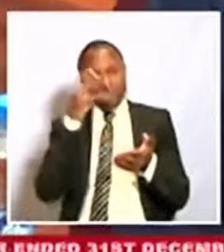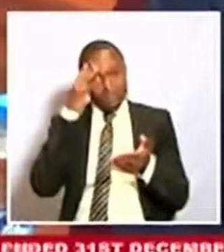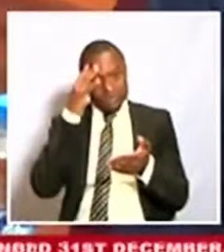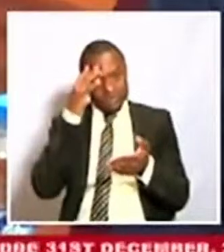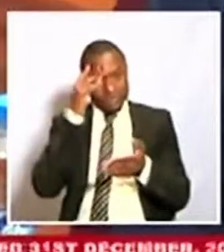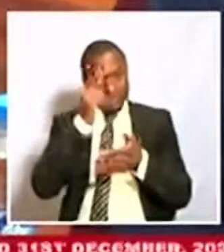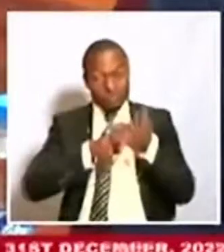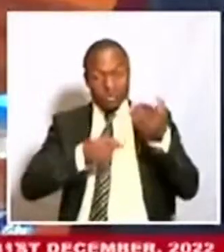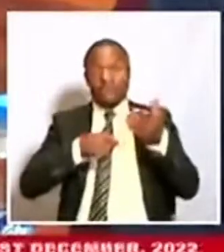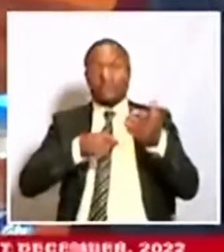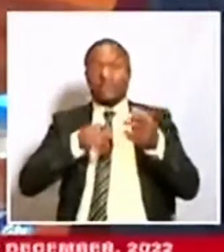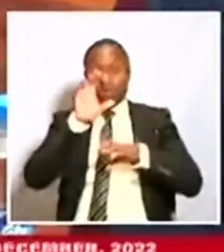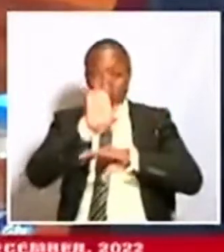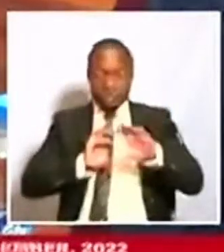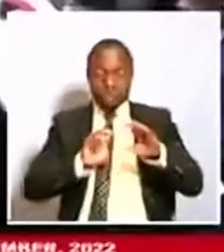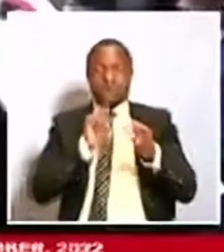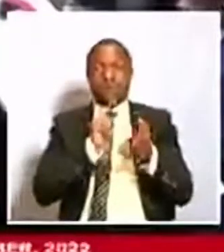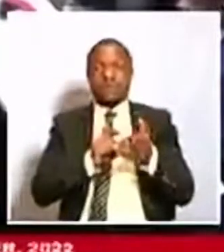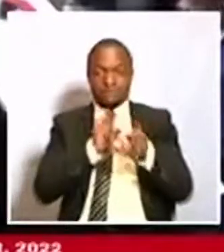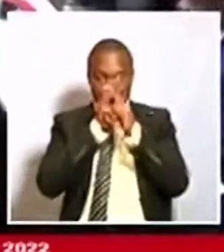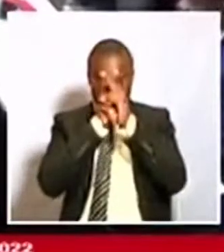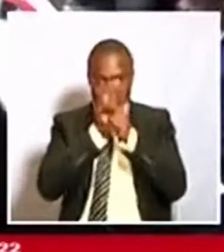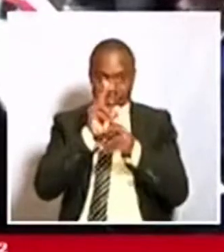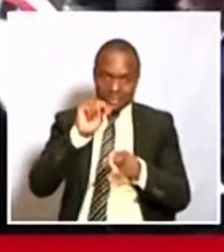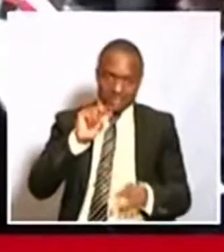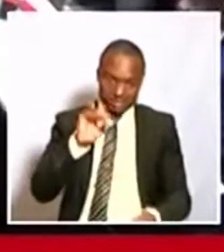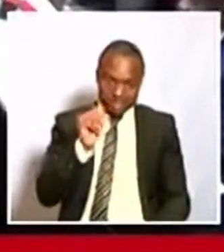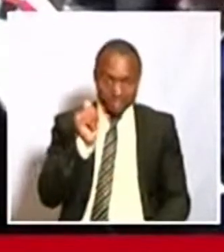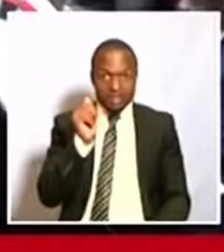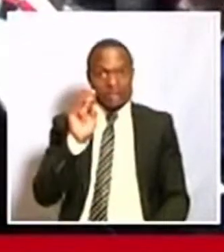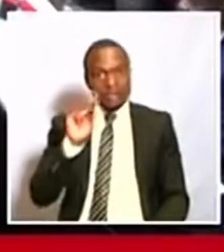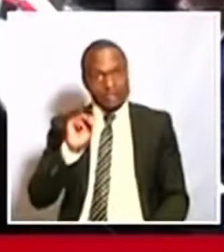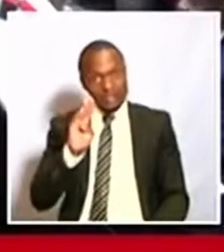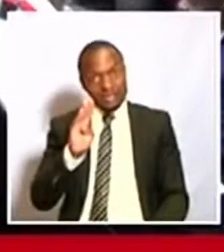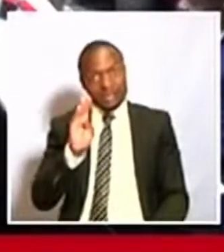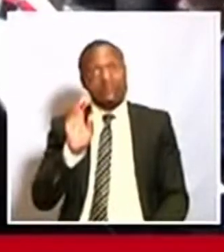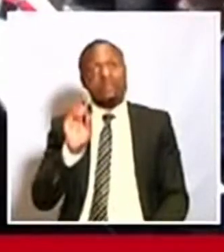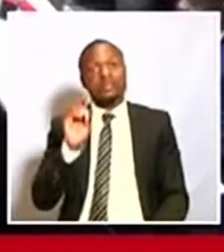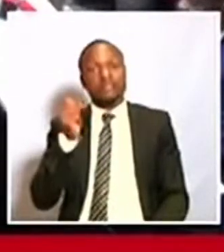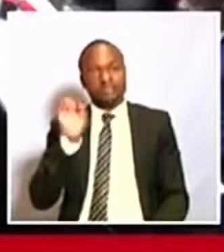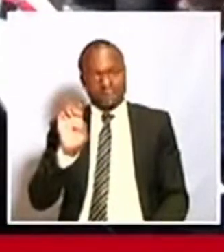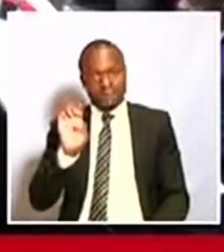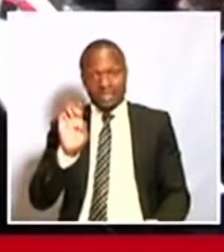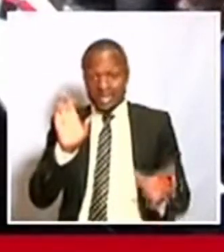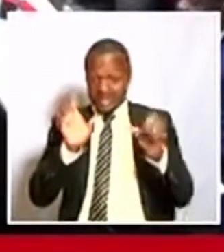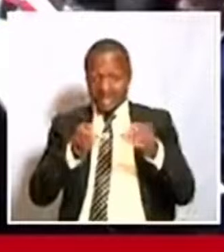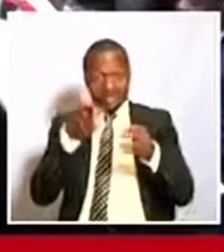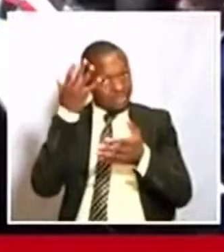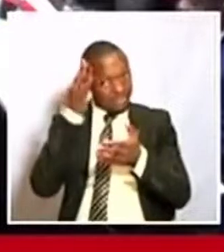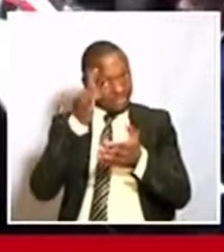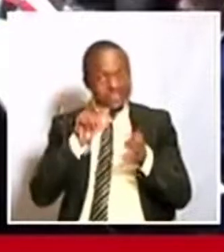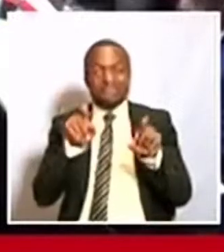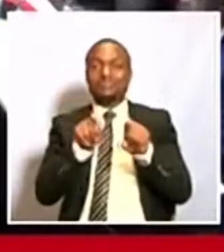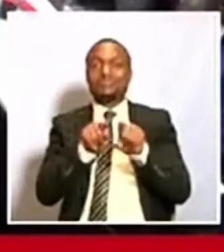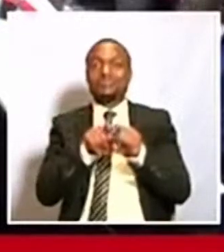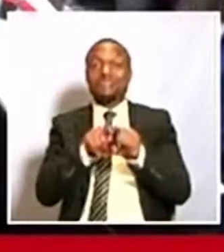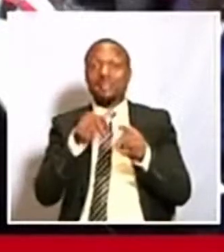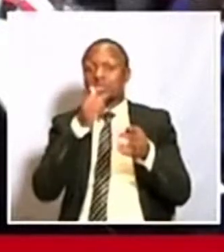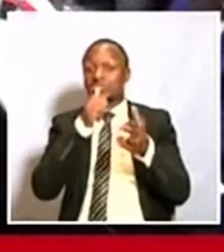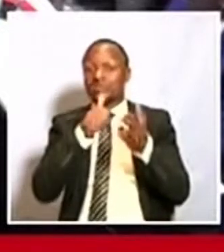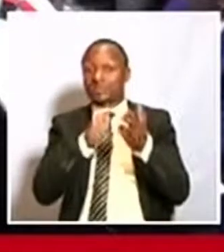misapplication. Honorable Nyambose, Honorable Simumba. Council Secretary, on the same, the